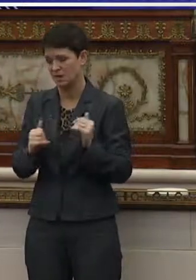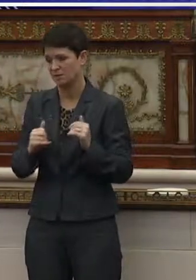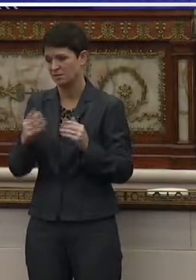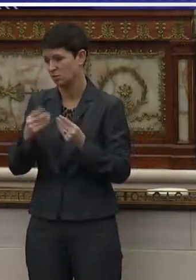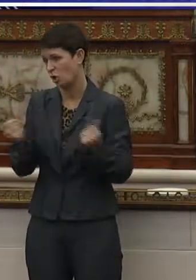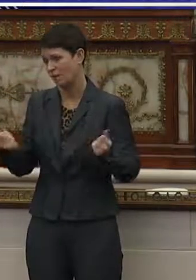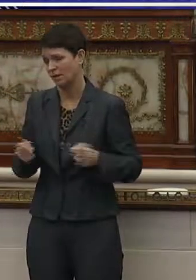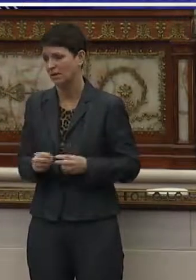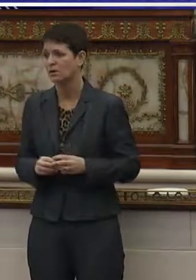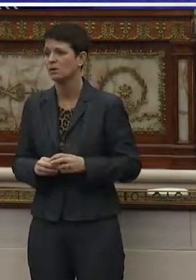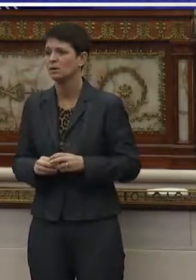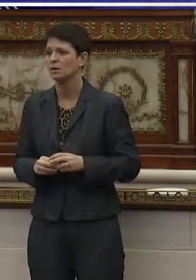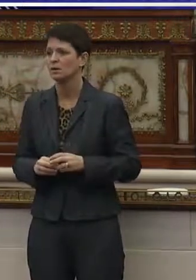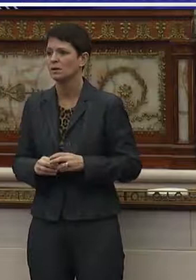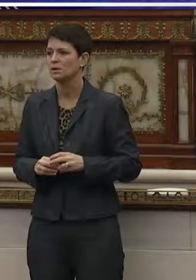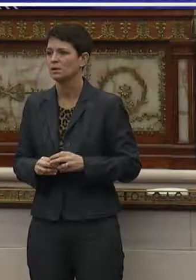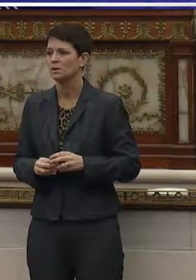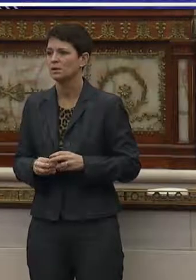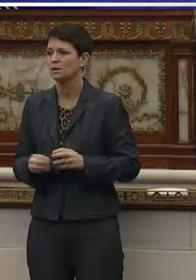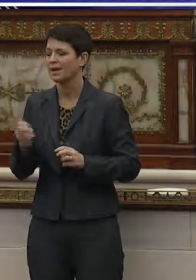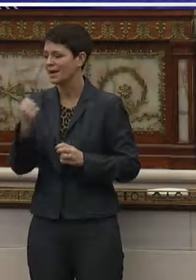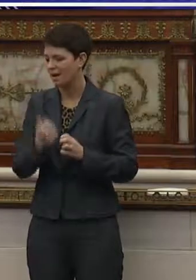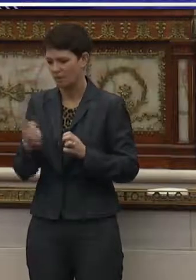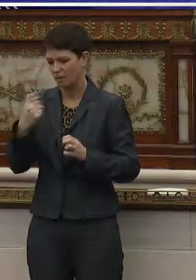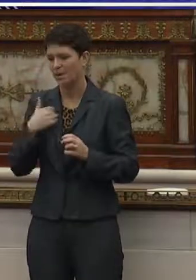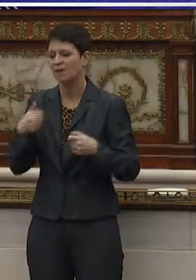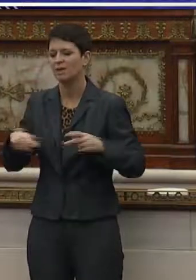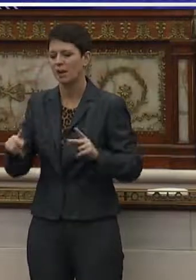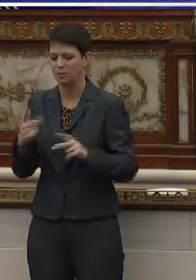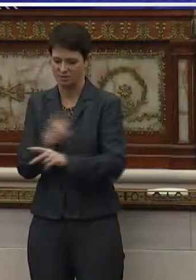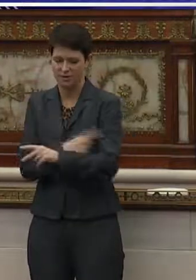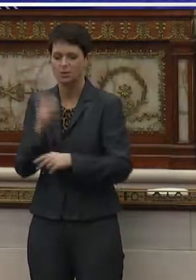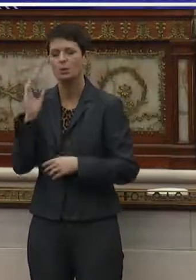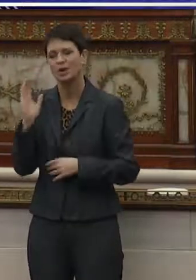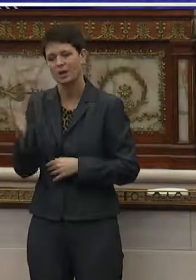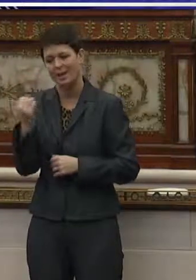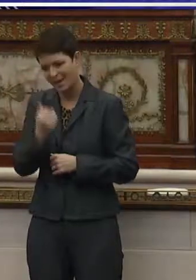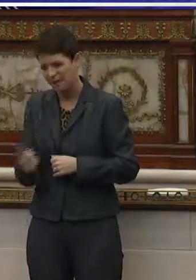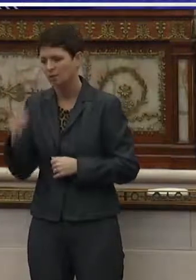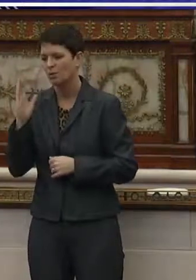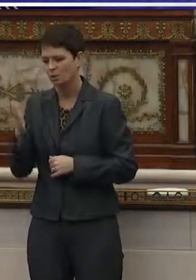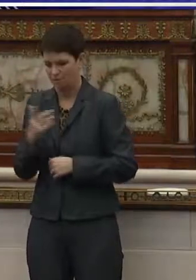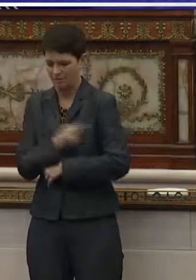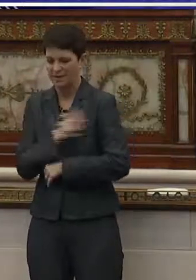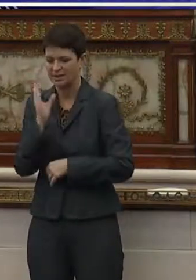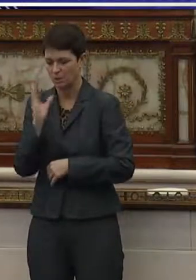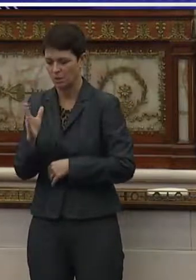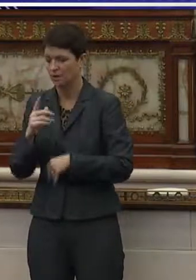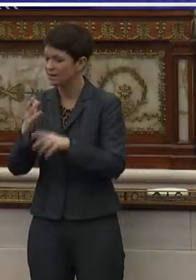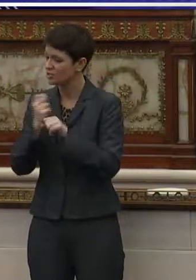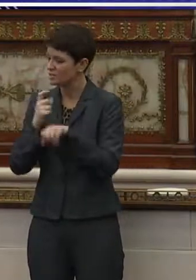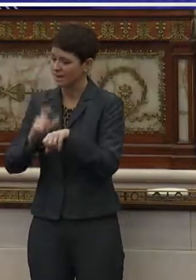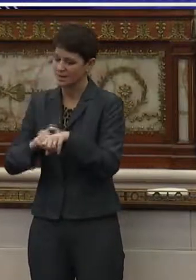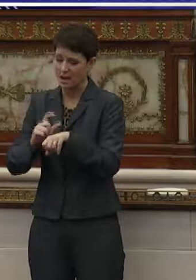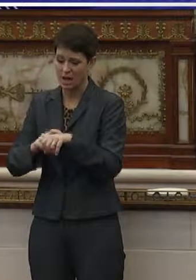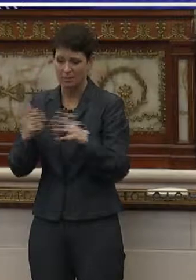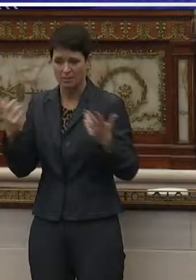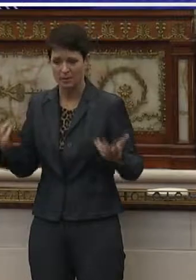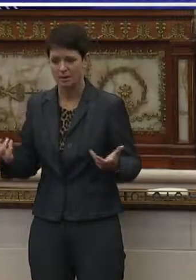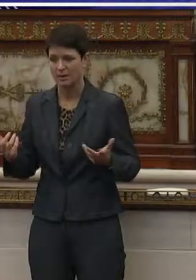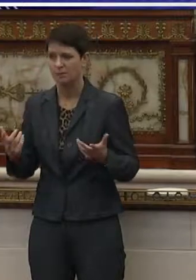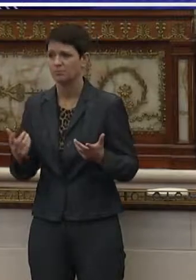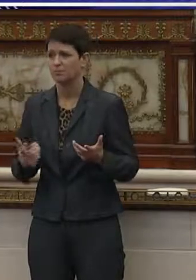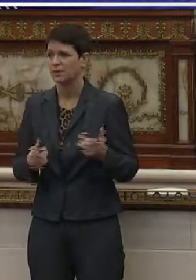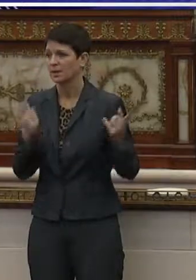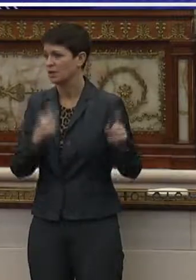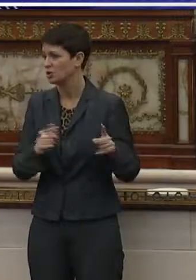solving. Yeah. Well, just understand, everybody will have an opportunity to be vaccinated. Everybody will have an opportunity to be vaccinated. It's just a matter of time. And it's